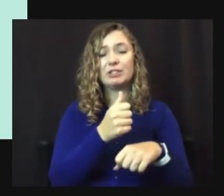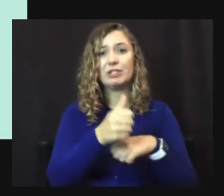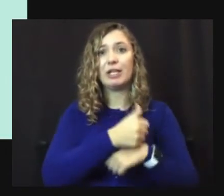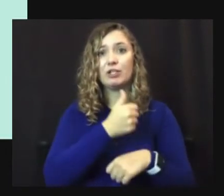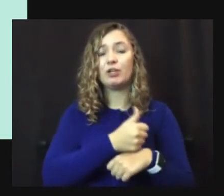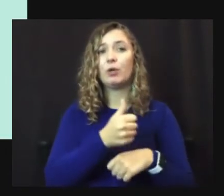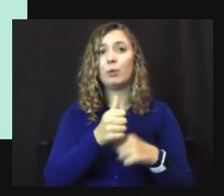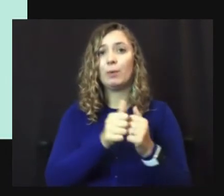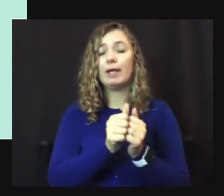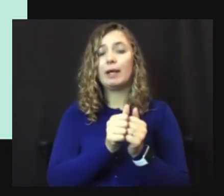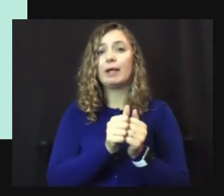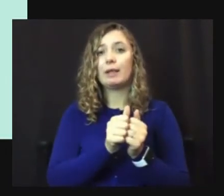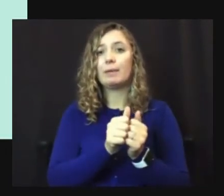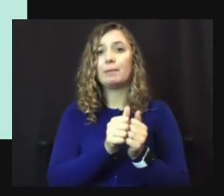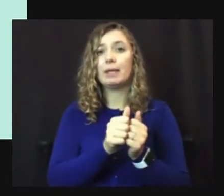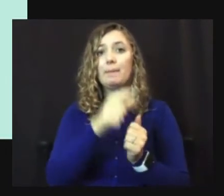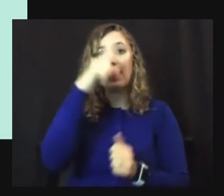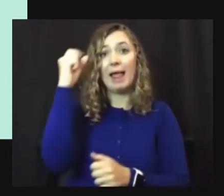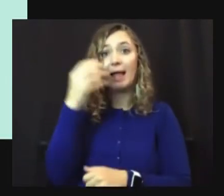autistic,